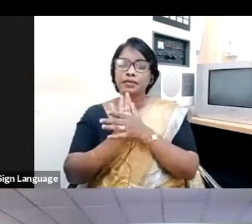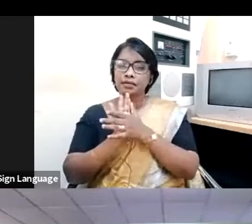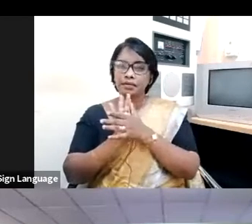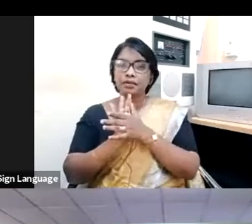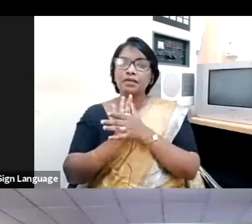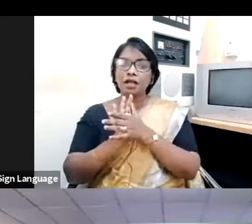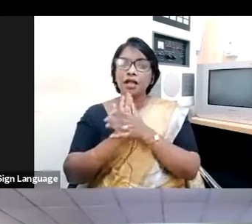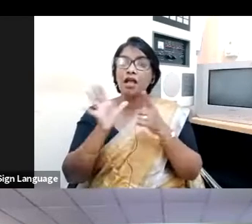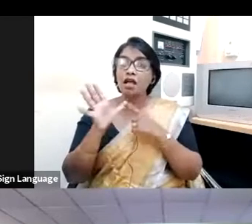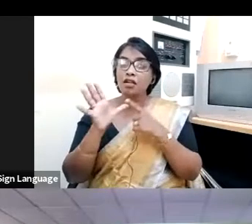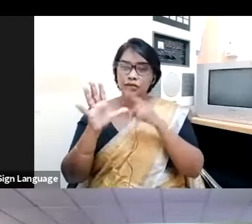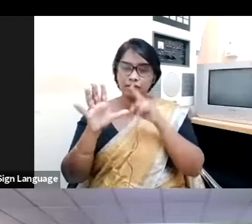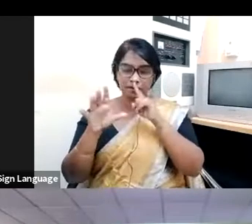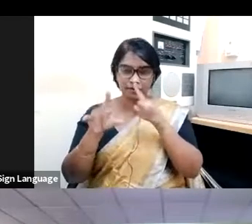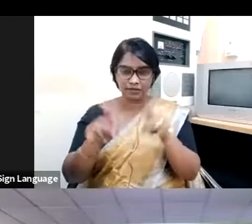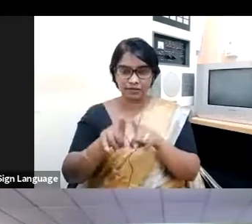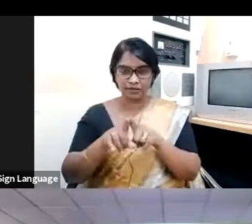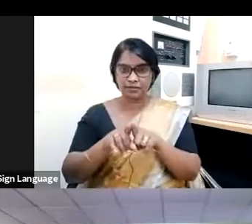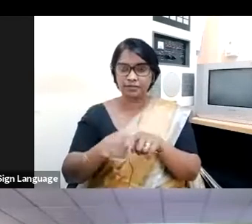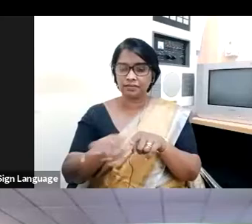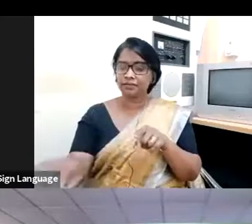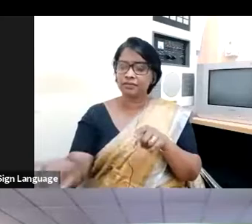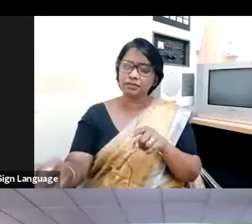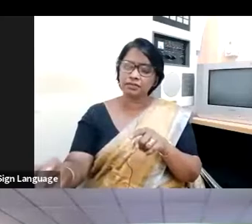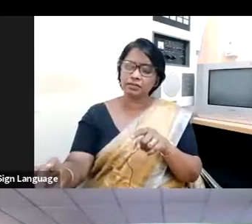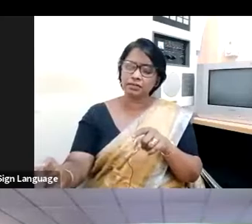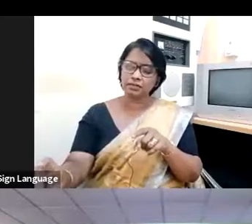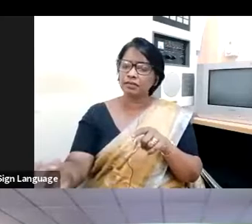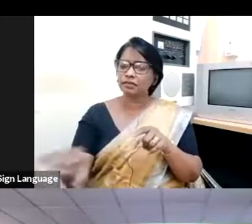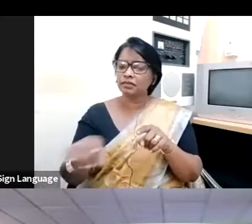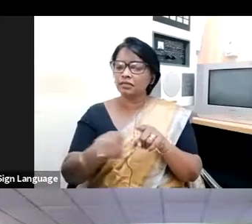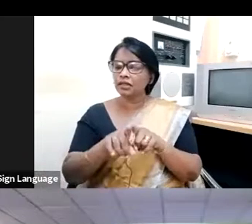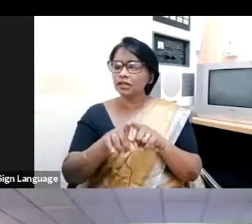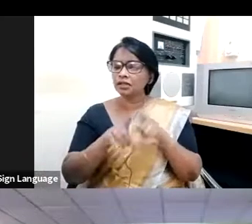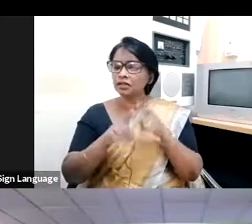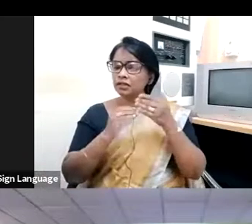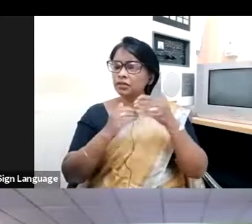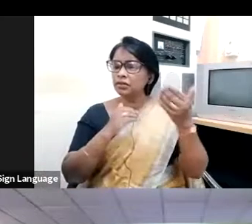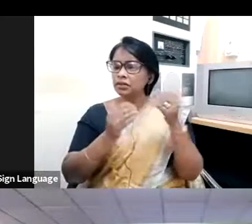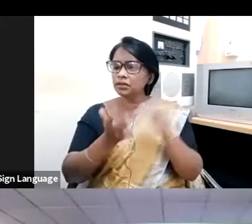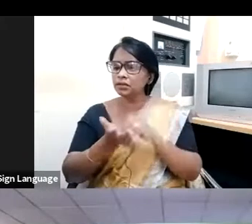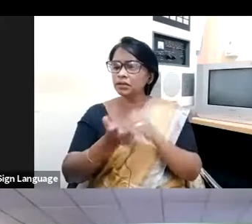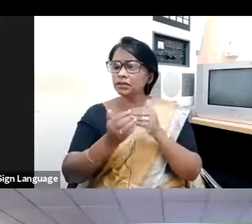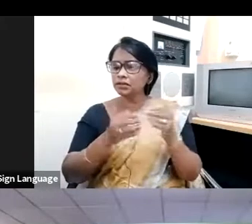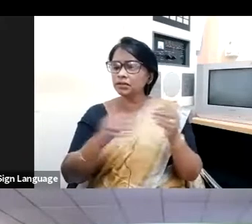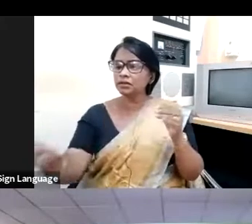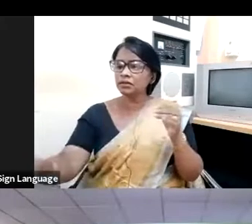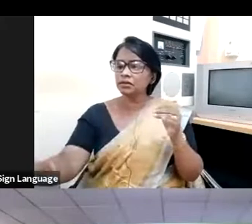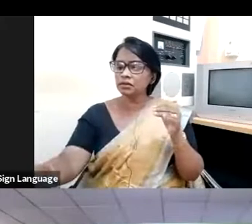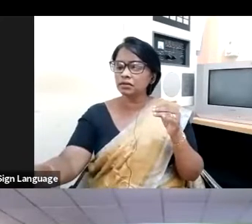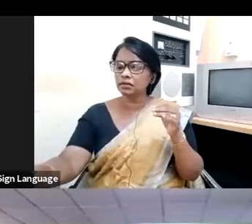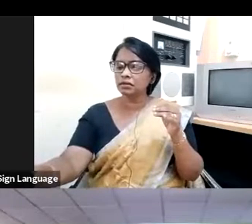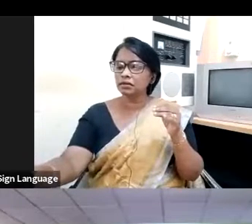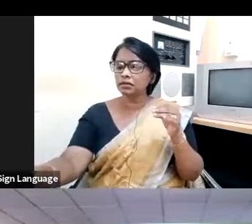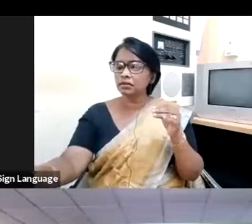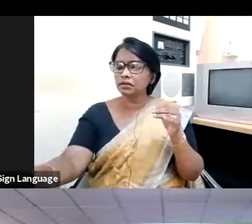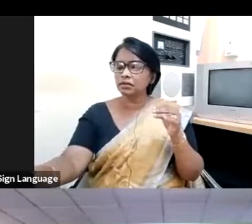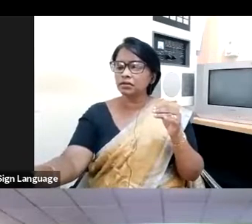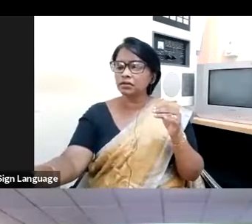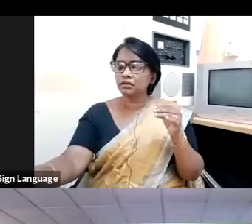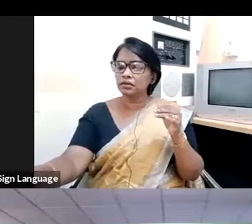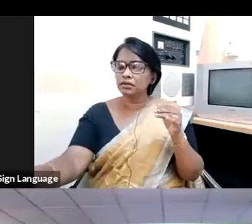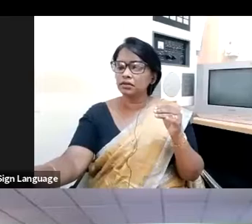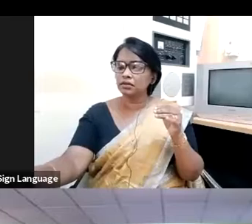understanding the science, as mentioned by both Arjun, Bhatia and Roshan, and understanding that what Shirani